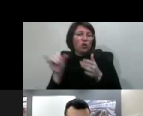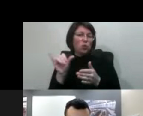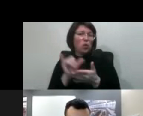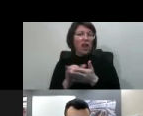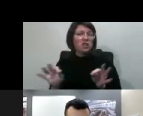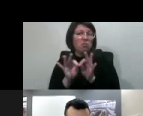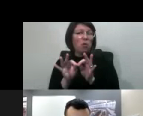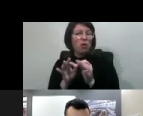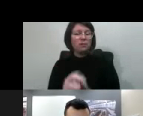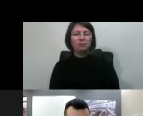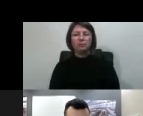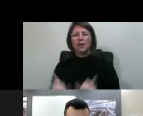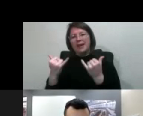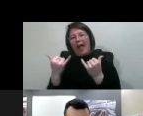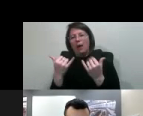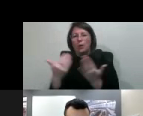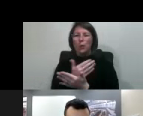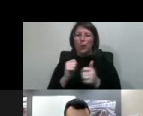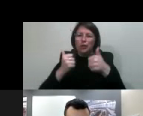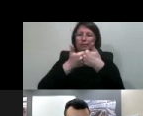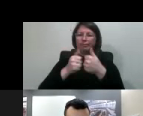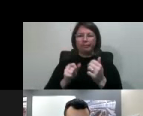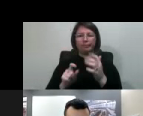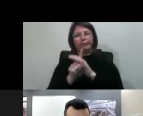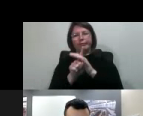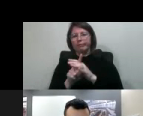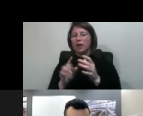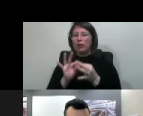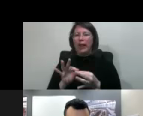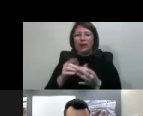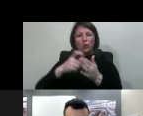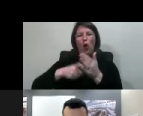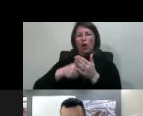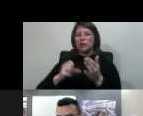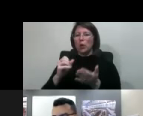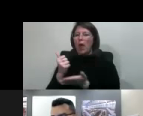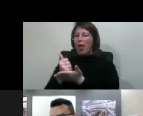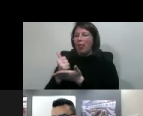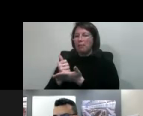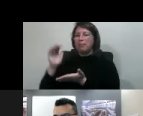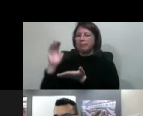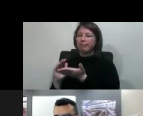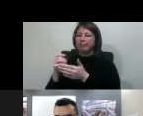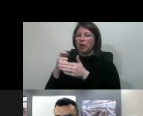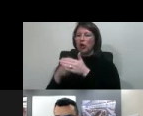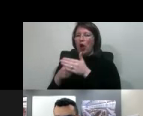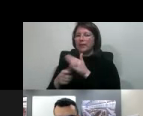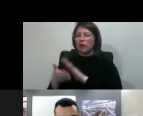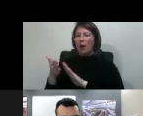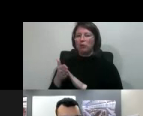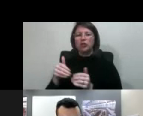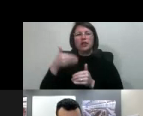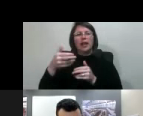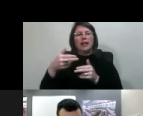we are seeing revenue challenges. Reducing operating costs is also an important goal. Next slide, please,